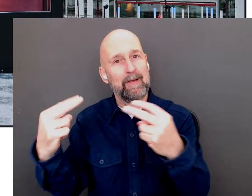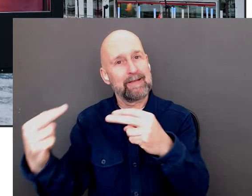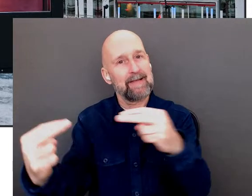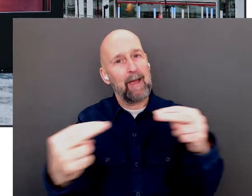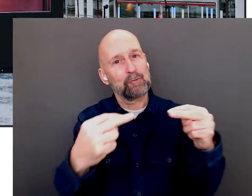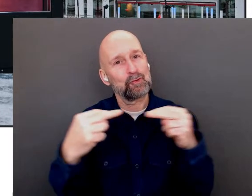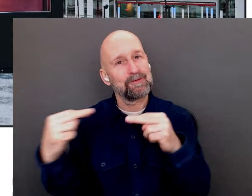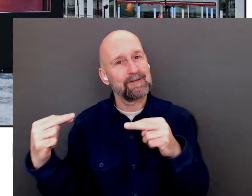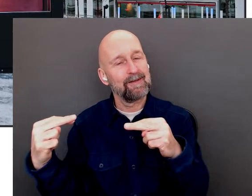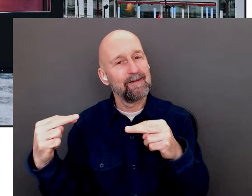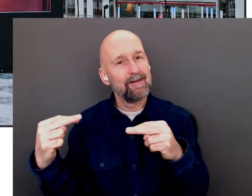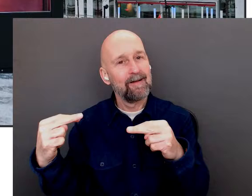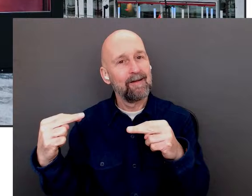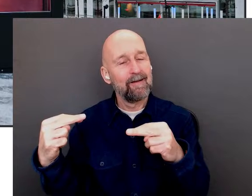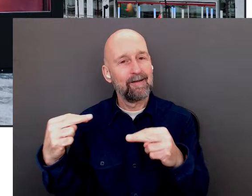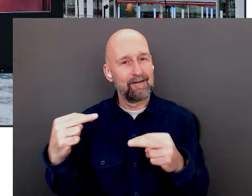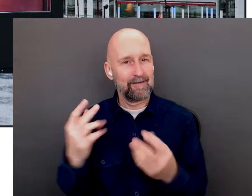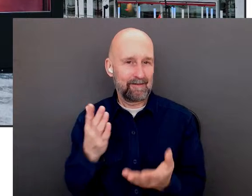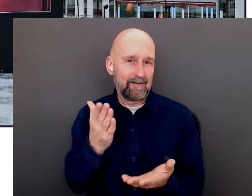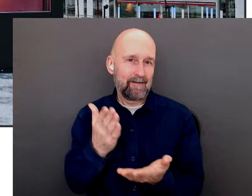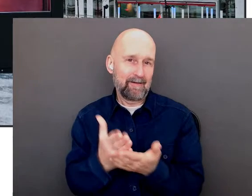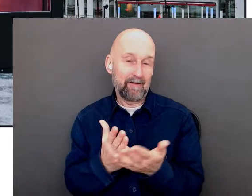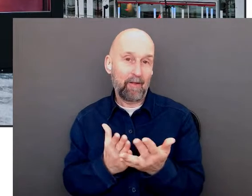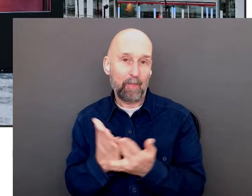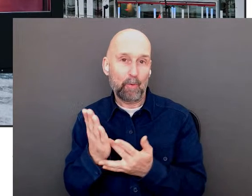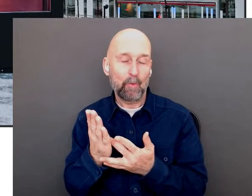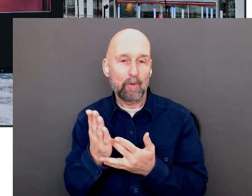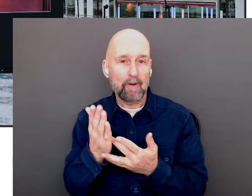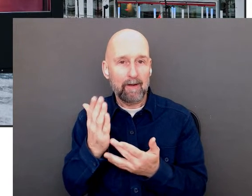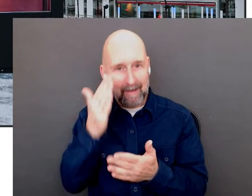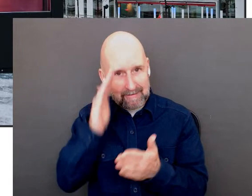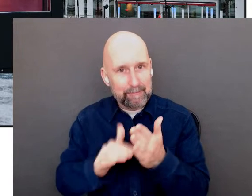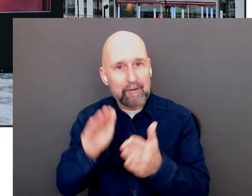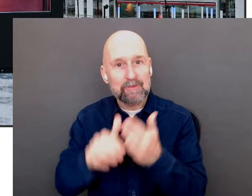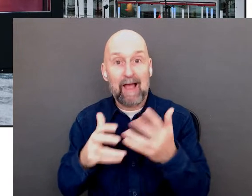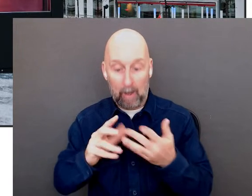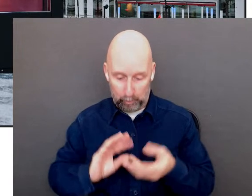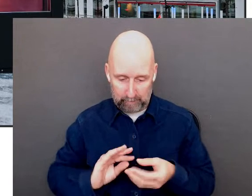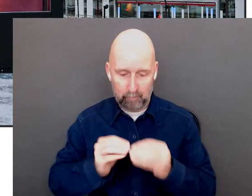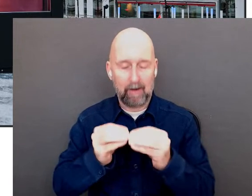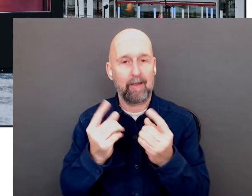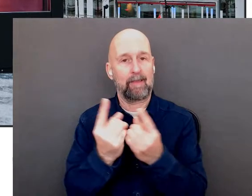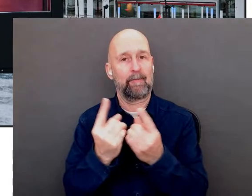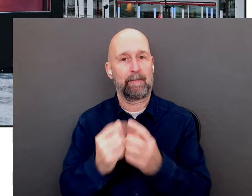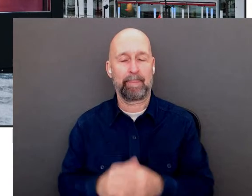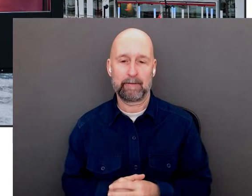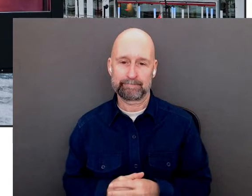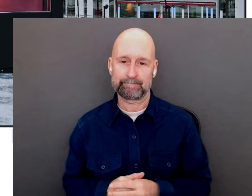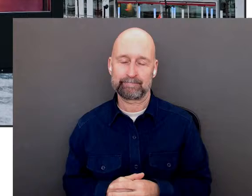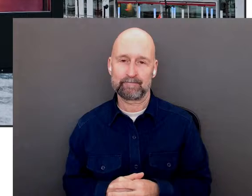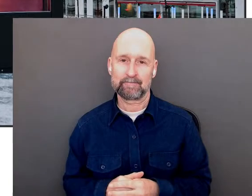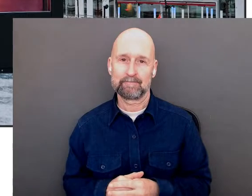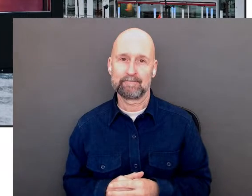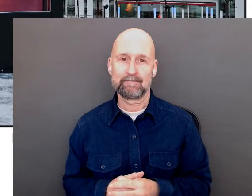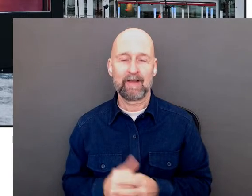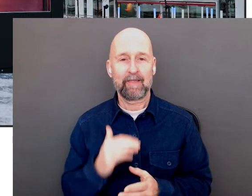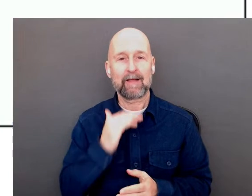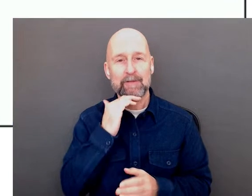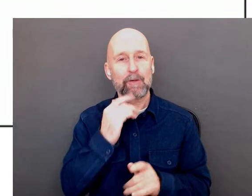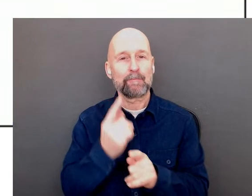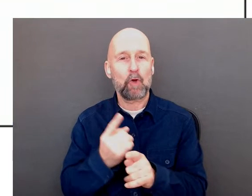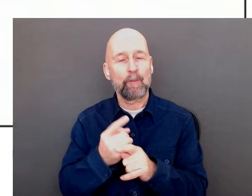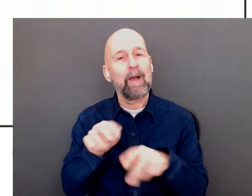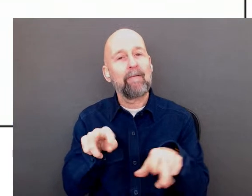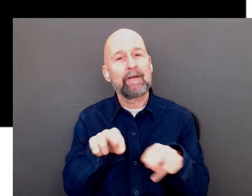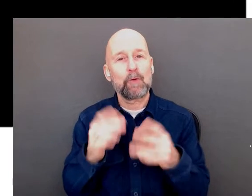our experience that we try to design every day. So yeah, maybe enough words. Maybe a video will tell a bit